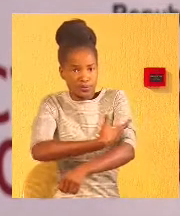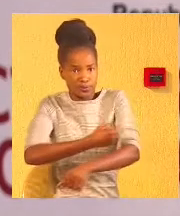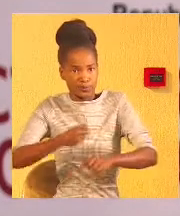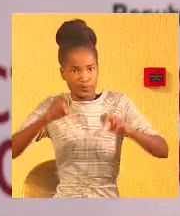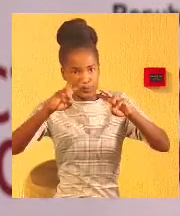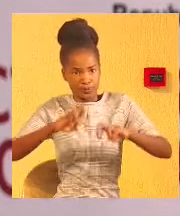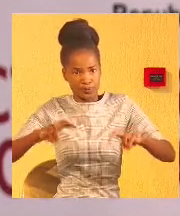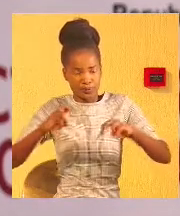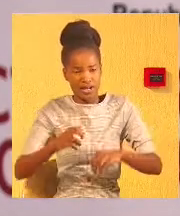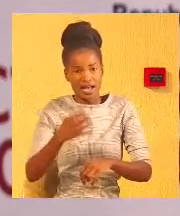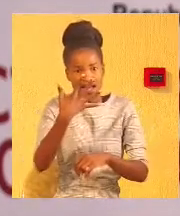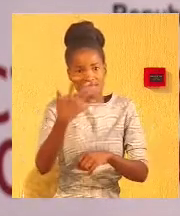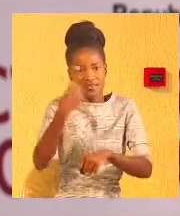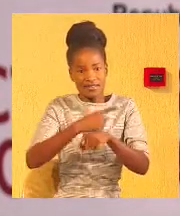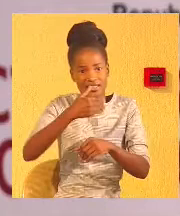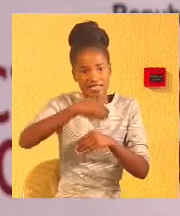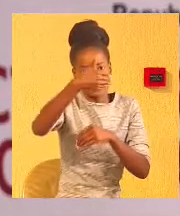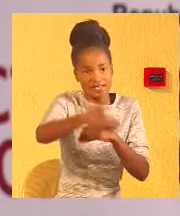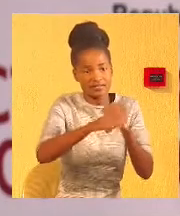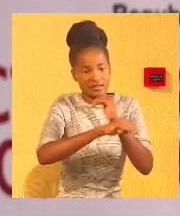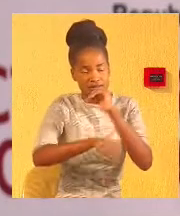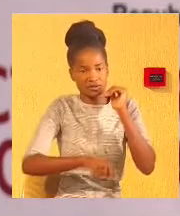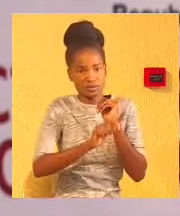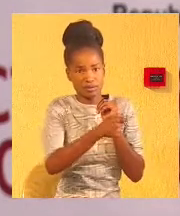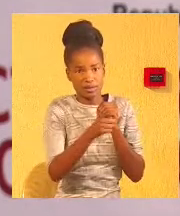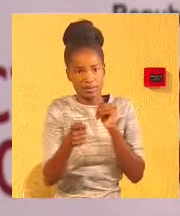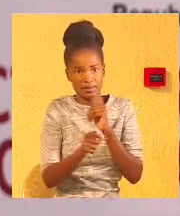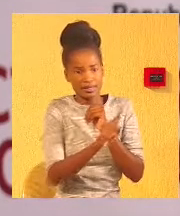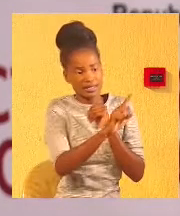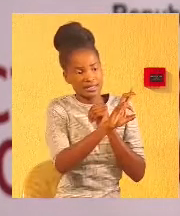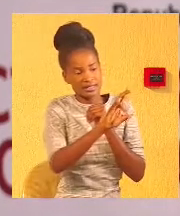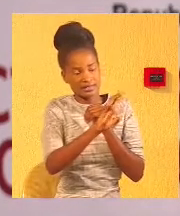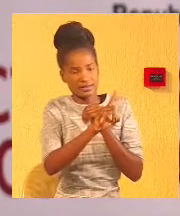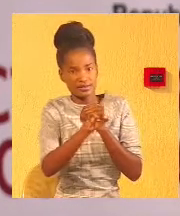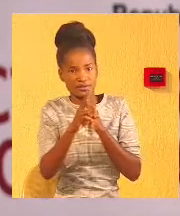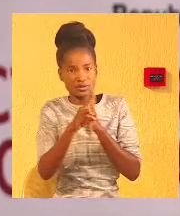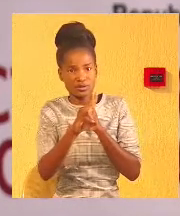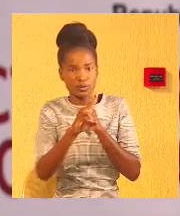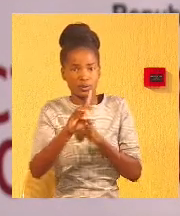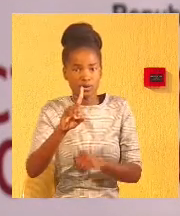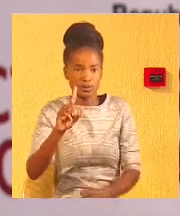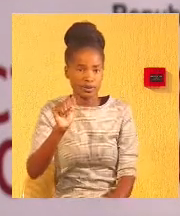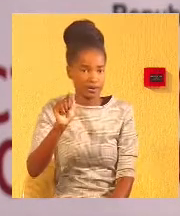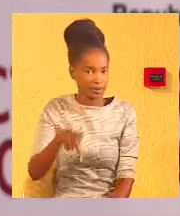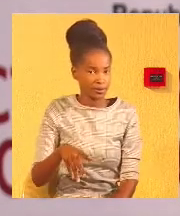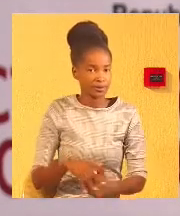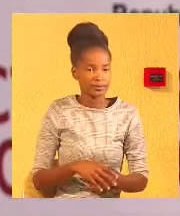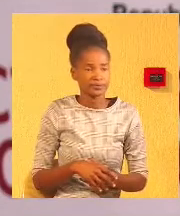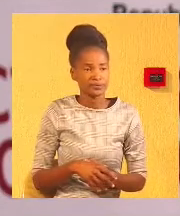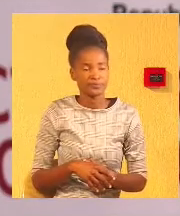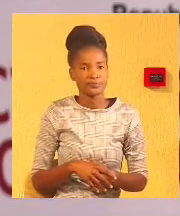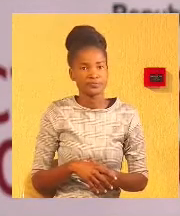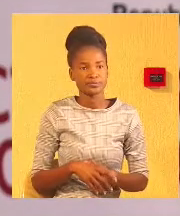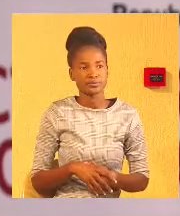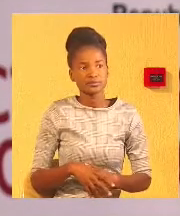5 days after the lockdown, that is from the 17th up to the 21 April, we have